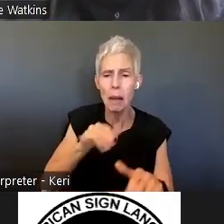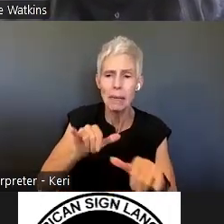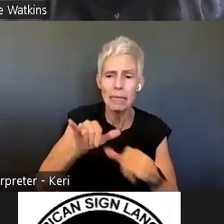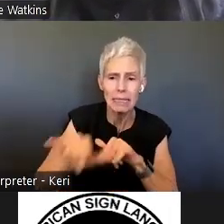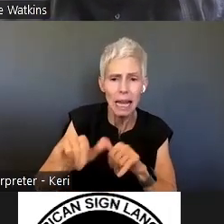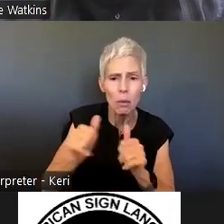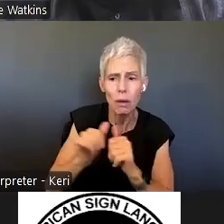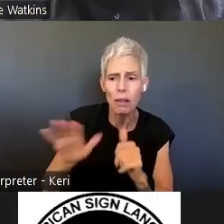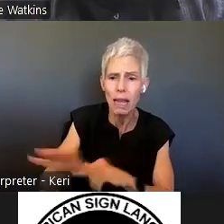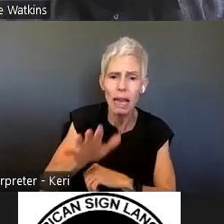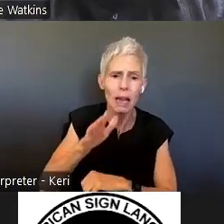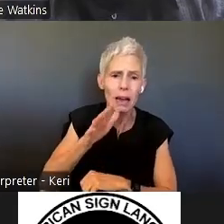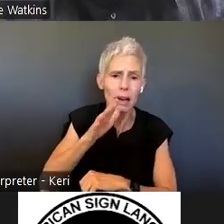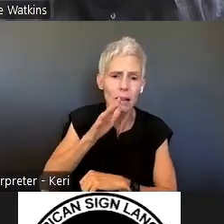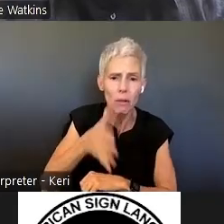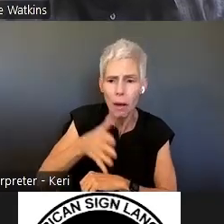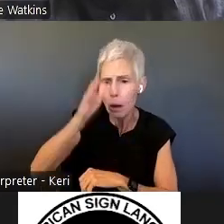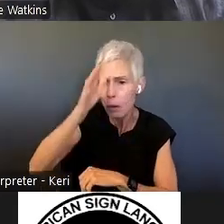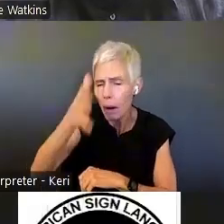into the program.